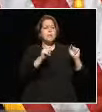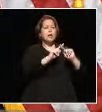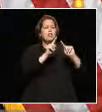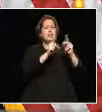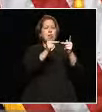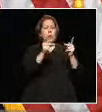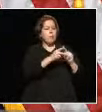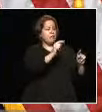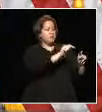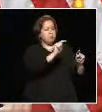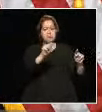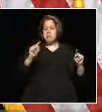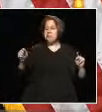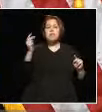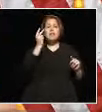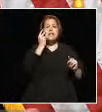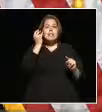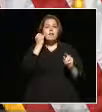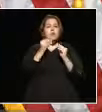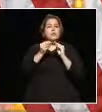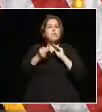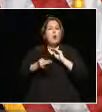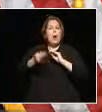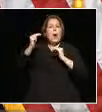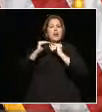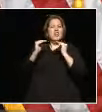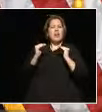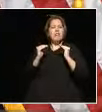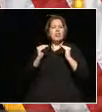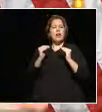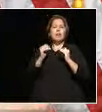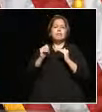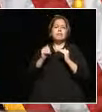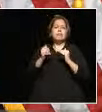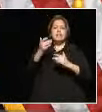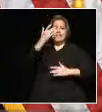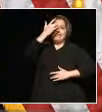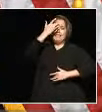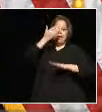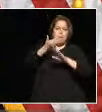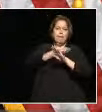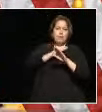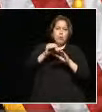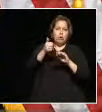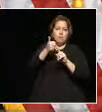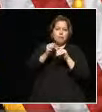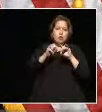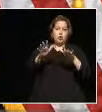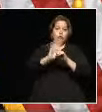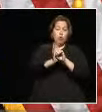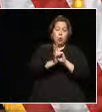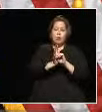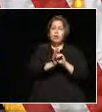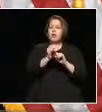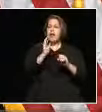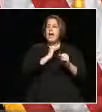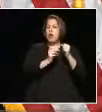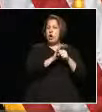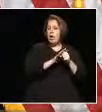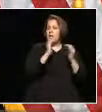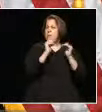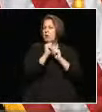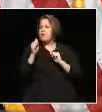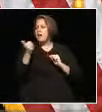another to see whether there's a higher level of underlying conditions in Bexar County versus somewhere else. So those are